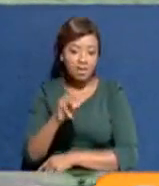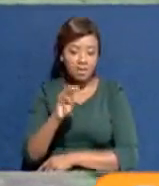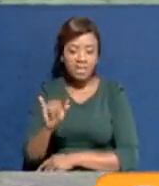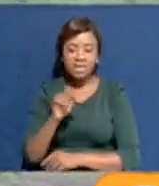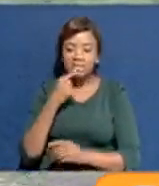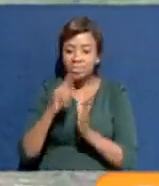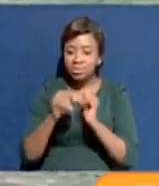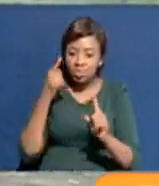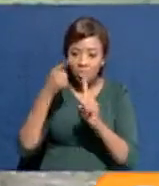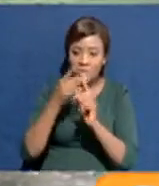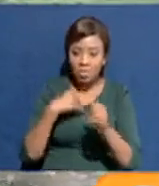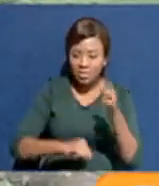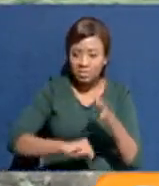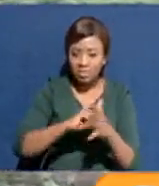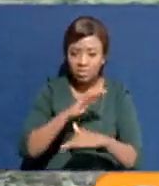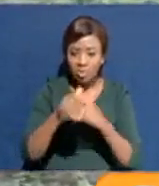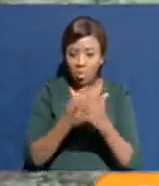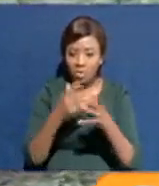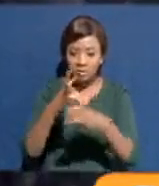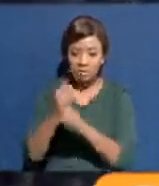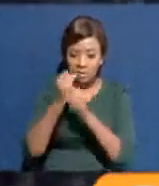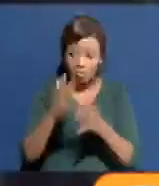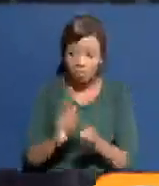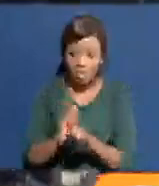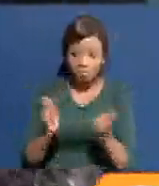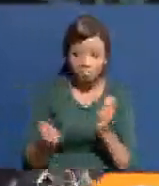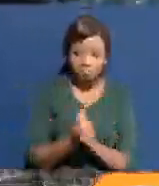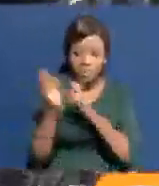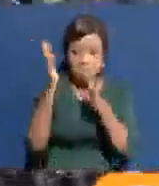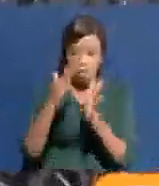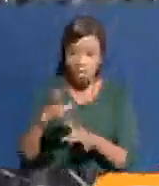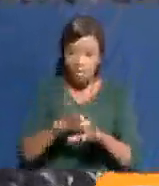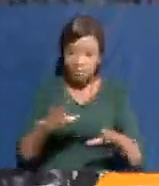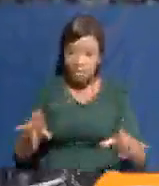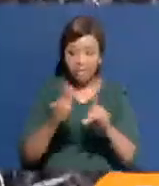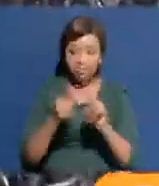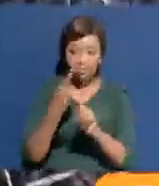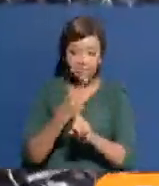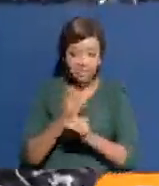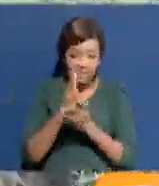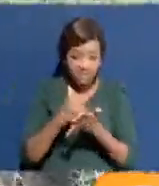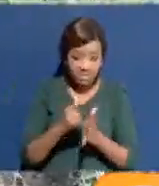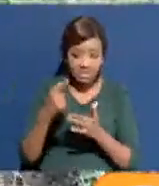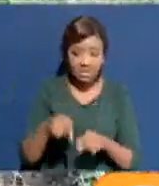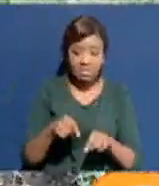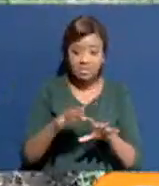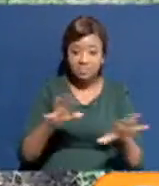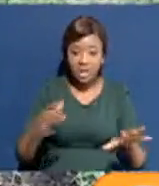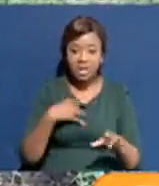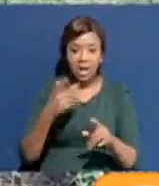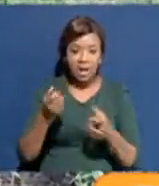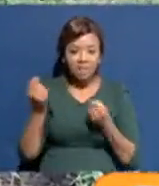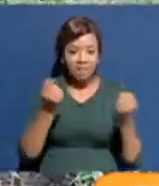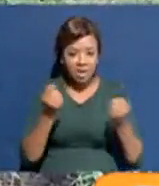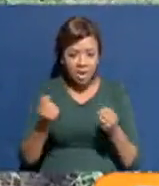improving the country's position in addressing climate change matters. Transport sector players in the country have recently begun trials on electric vehicles